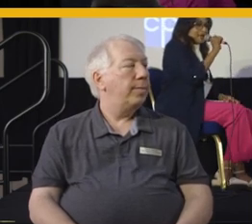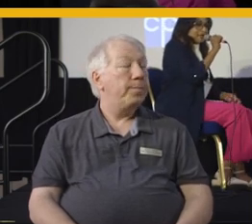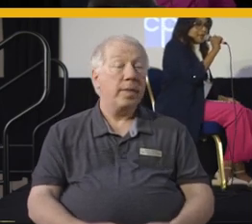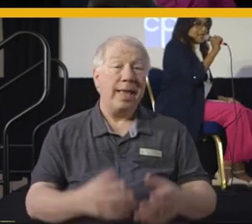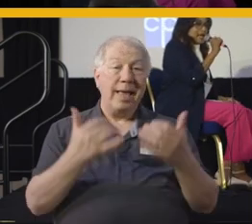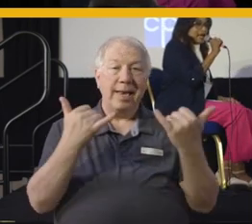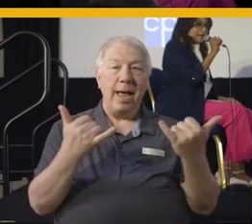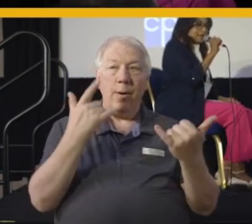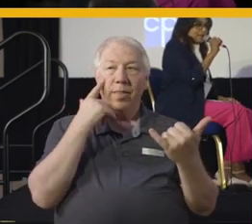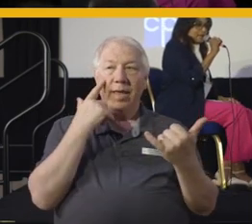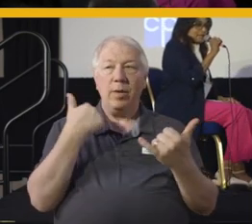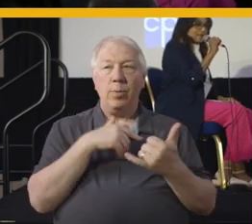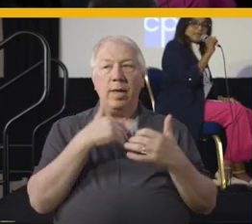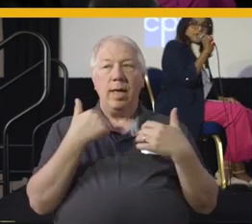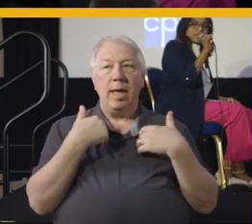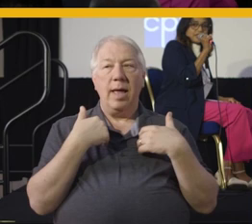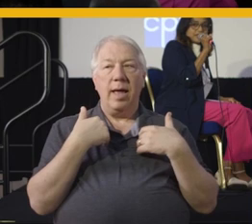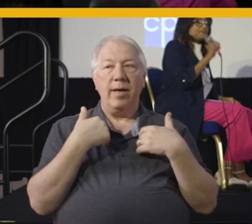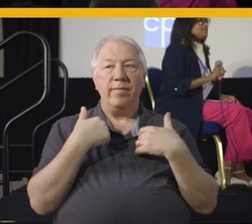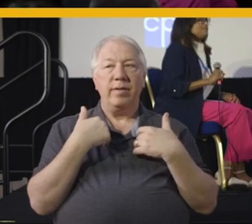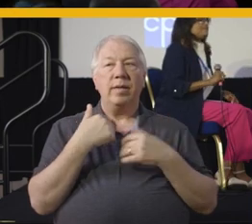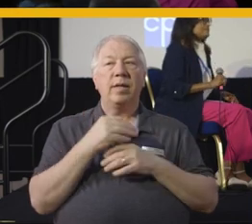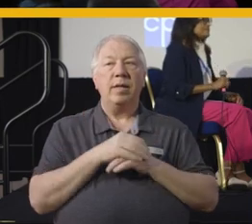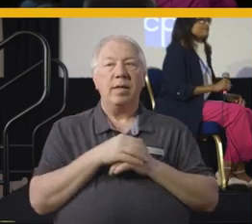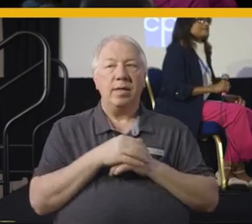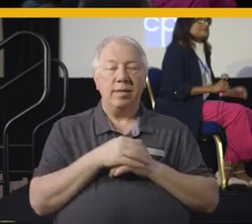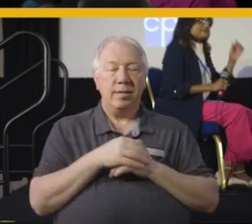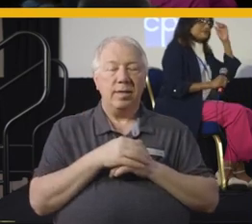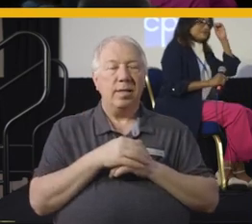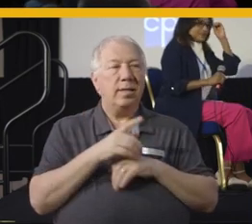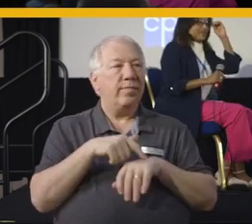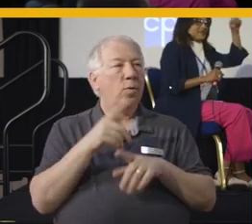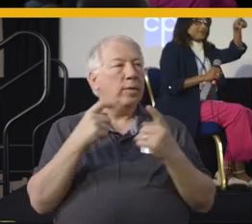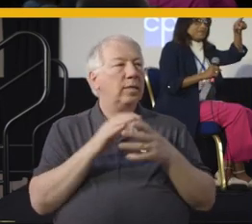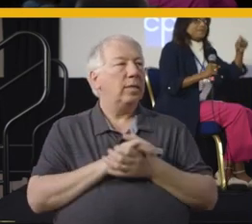And now I think we have time for some questions.